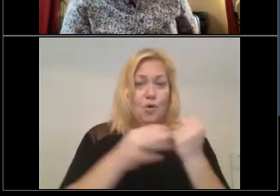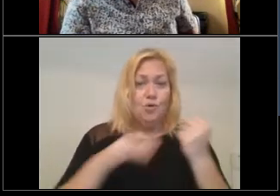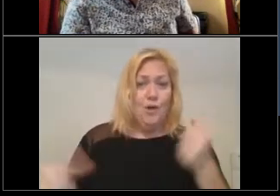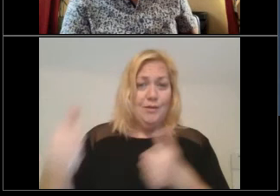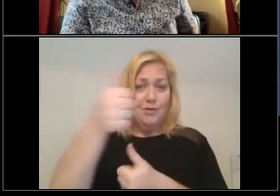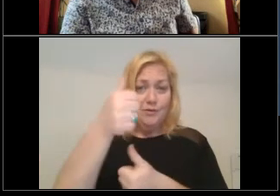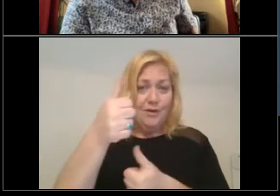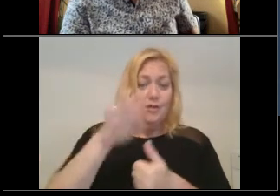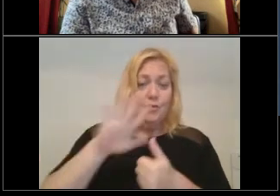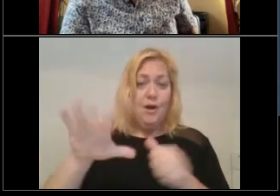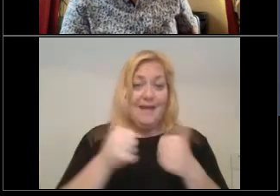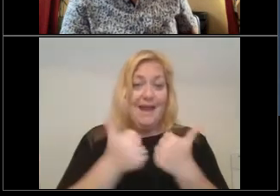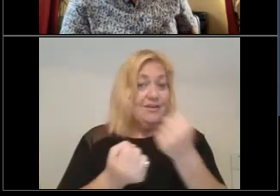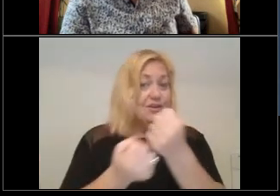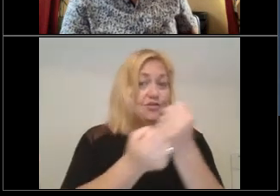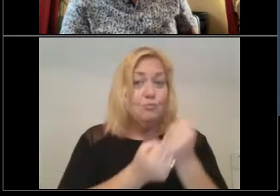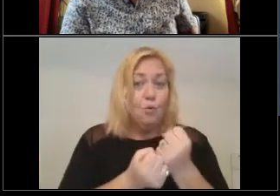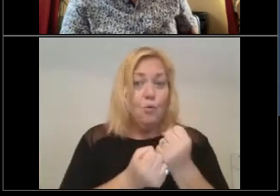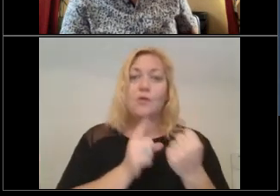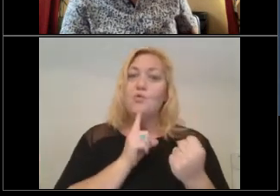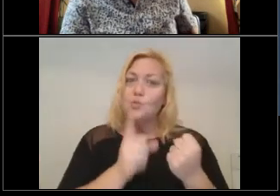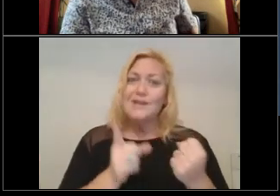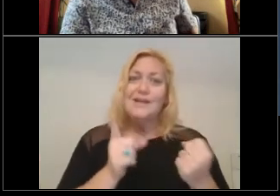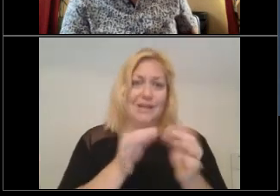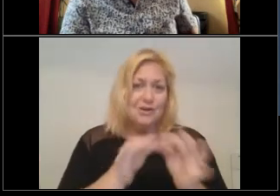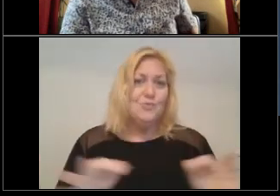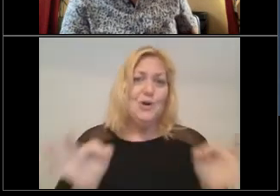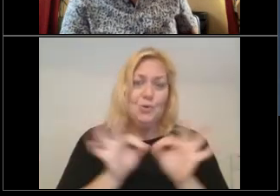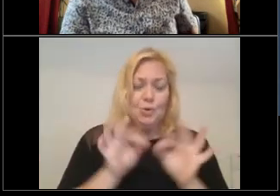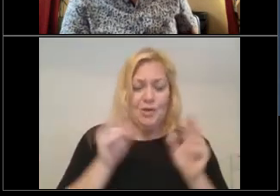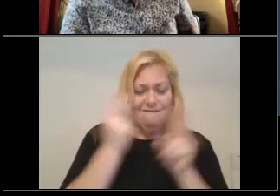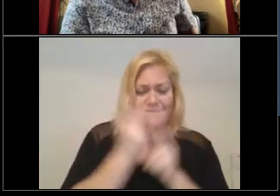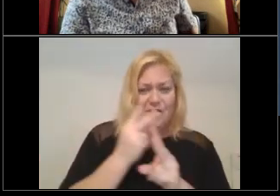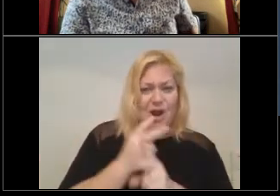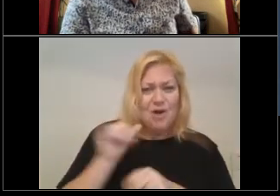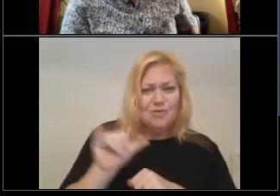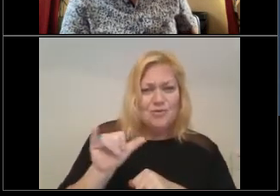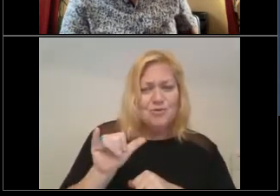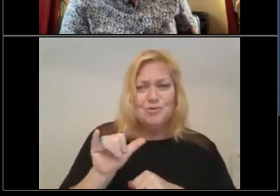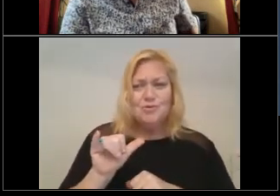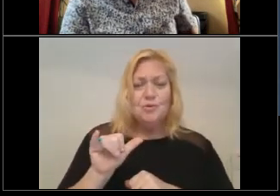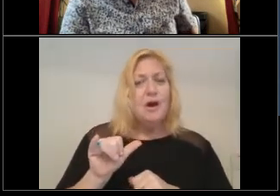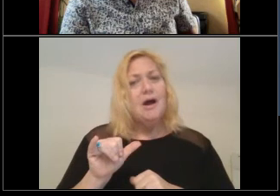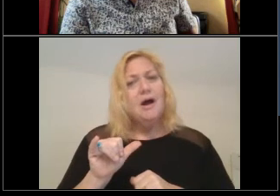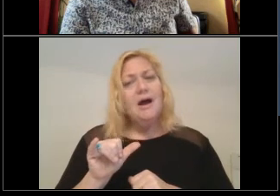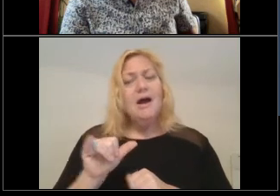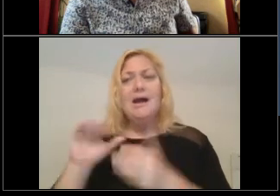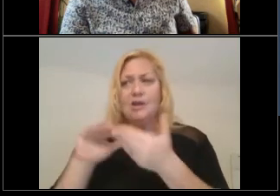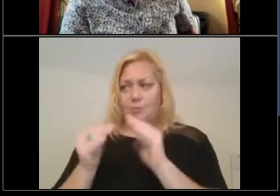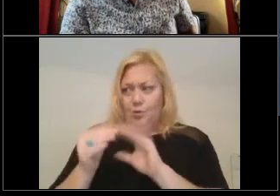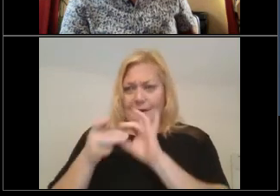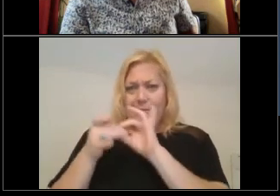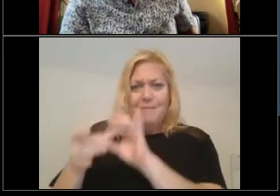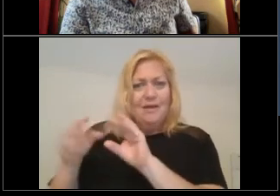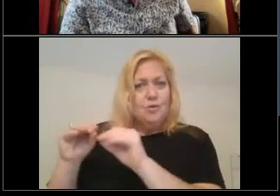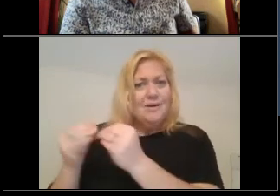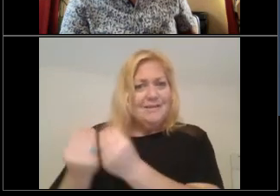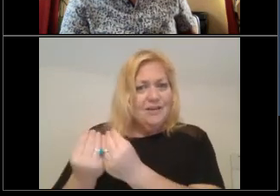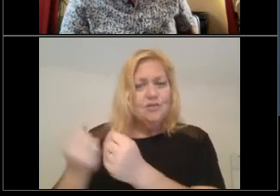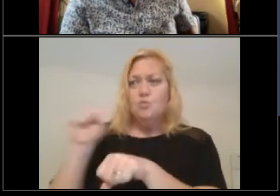entire agency is going to be absolutely critical. And figuring out too, like the link between community-based organizations that are working